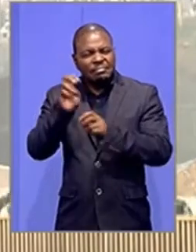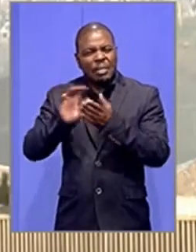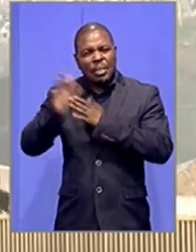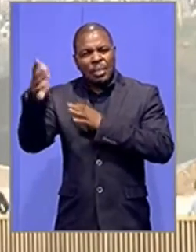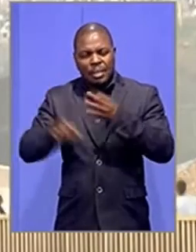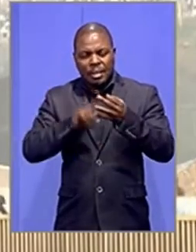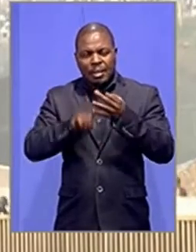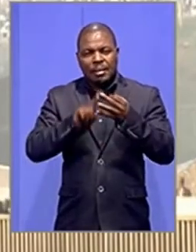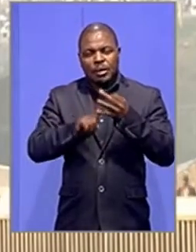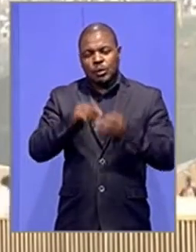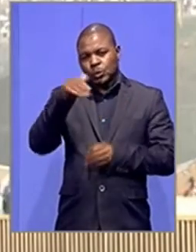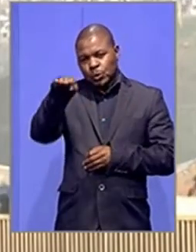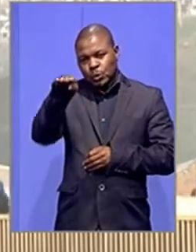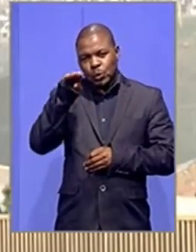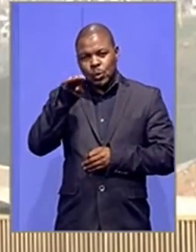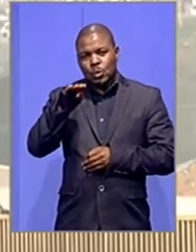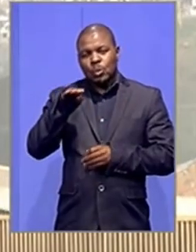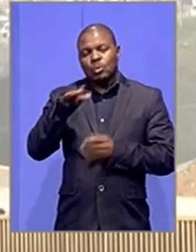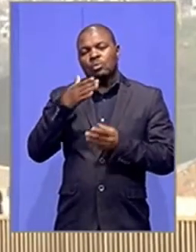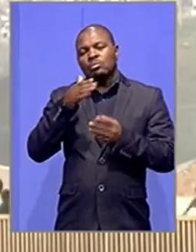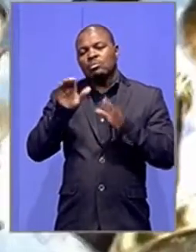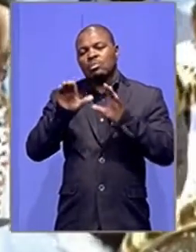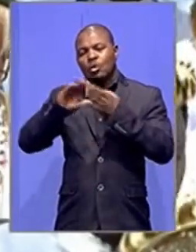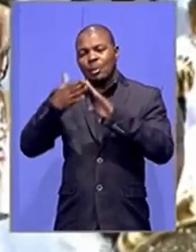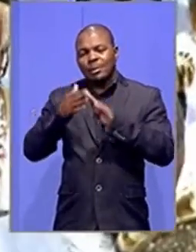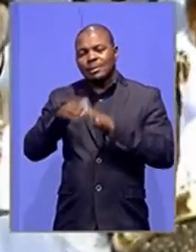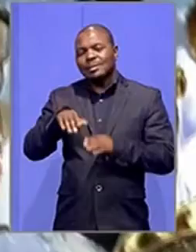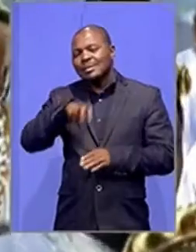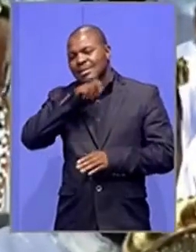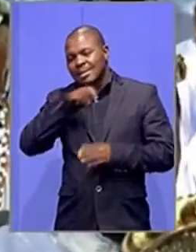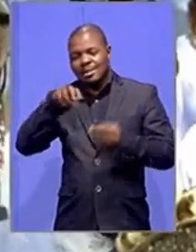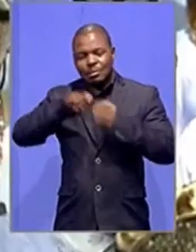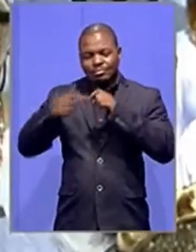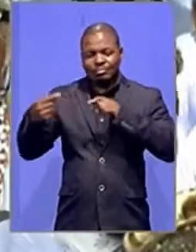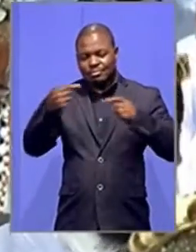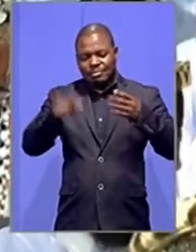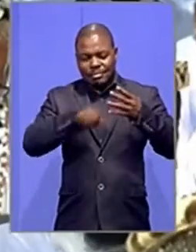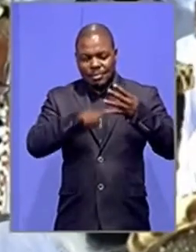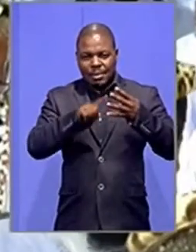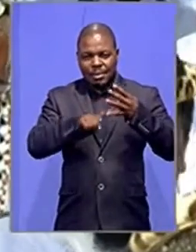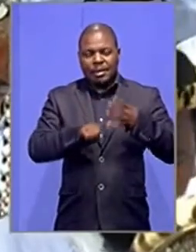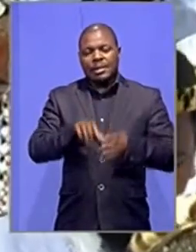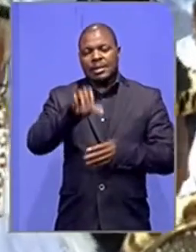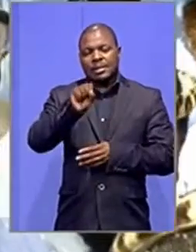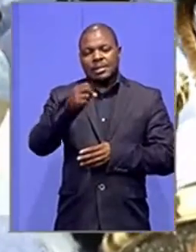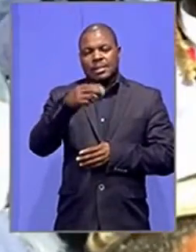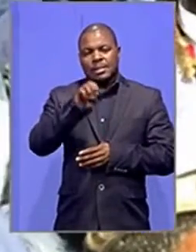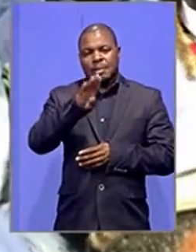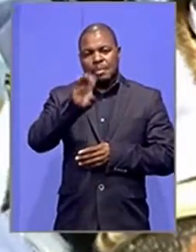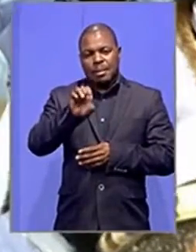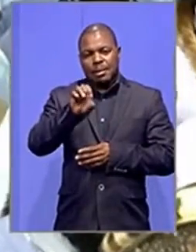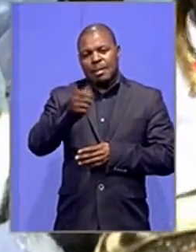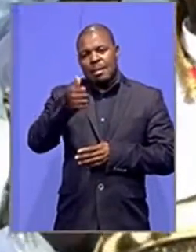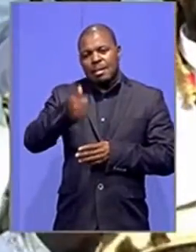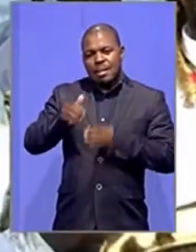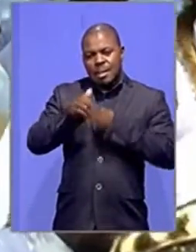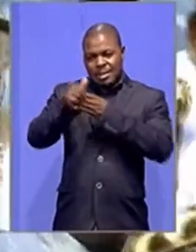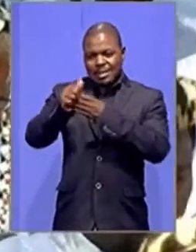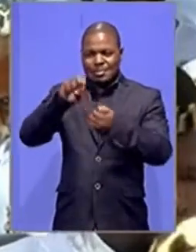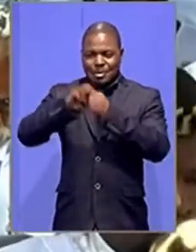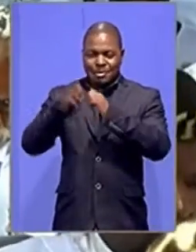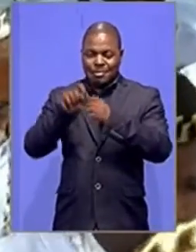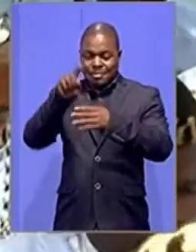ba Hazolo ho kenyeletswa le ntwa e sa feleng ya boetapele kerekeng ya Nazareth e tsejwang ka Shembe. Ntuli o ya dumela